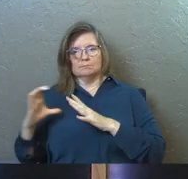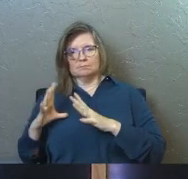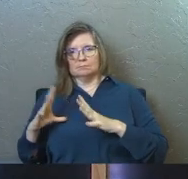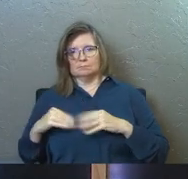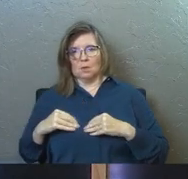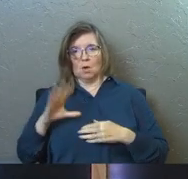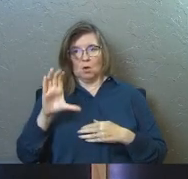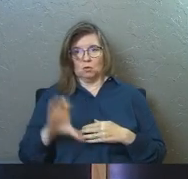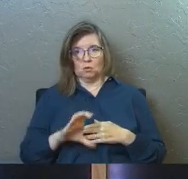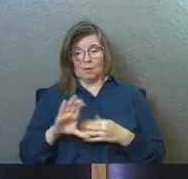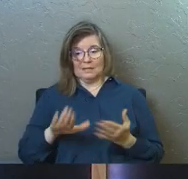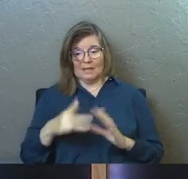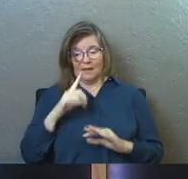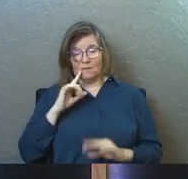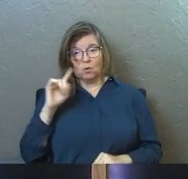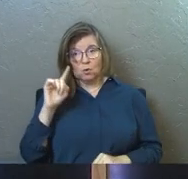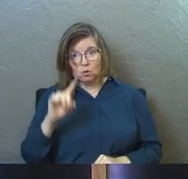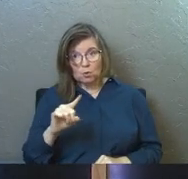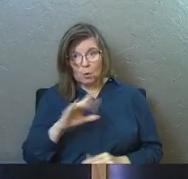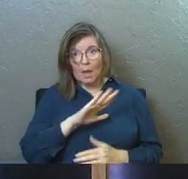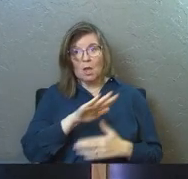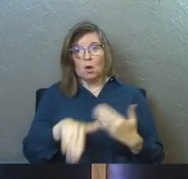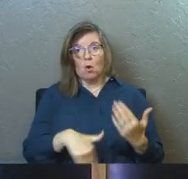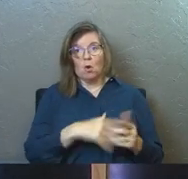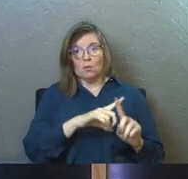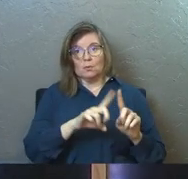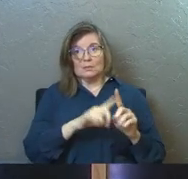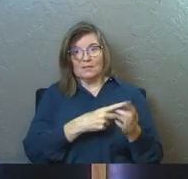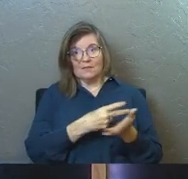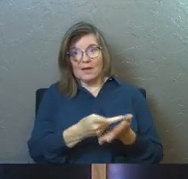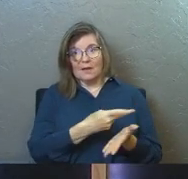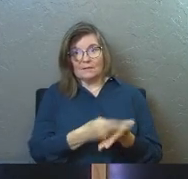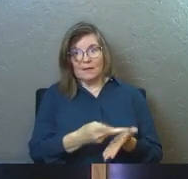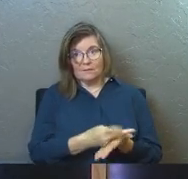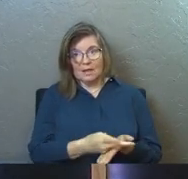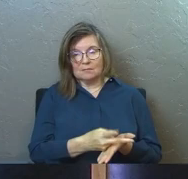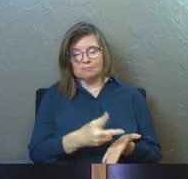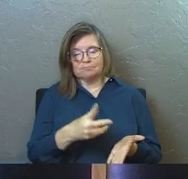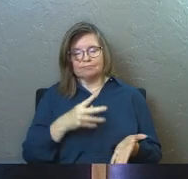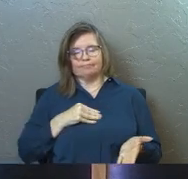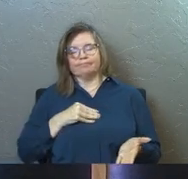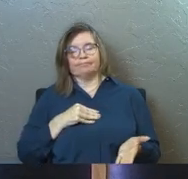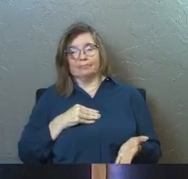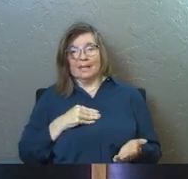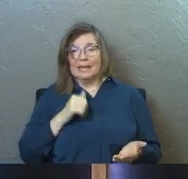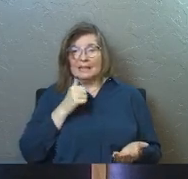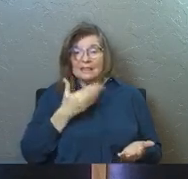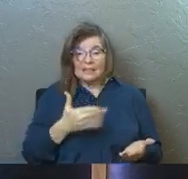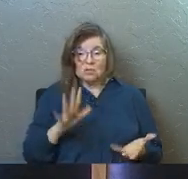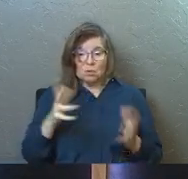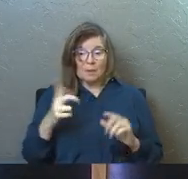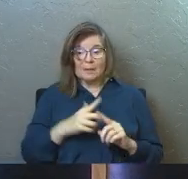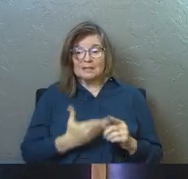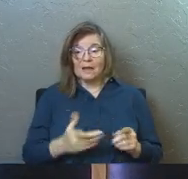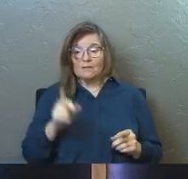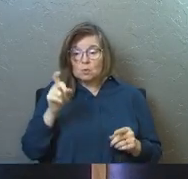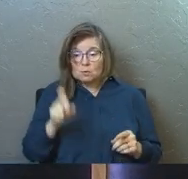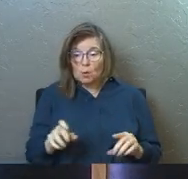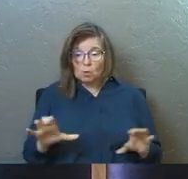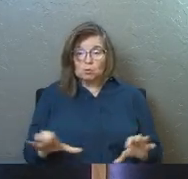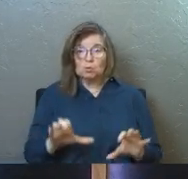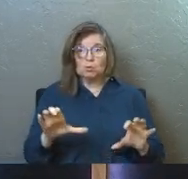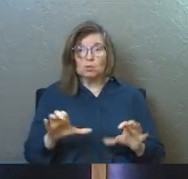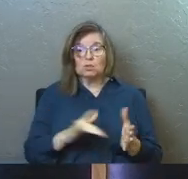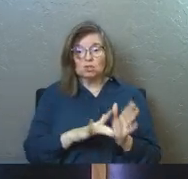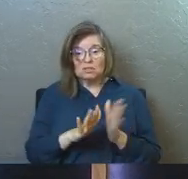he died for you and he died for all your failures. And he just didn't die for the things you screwed up, but the stuff that you were